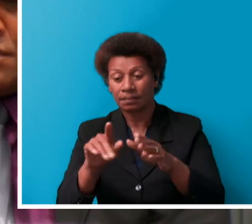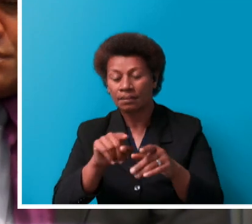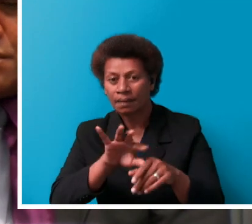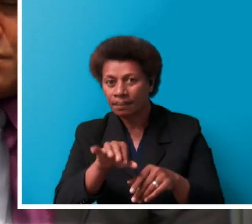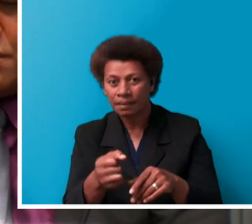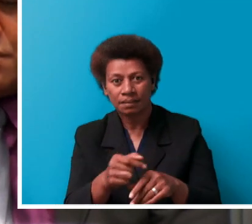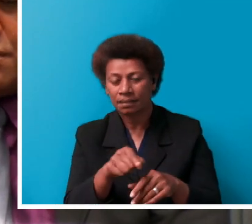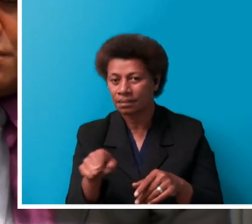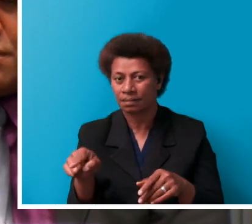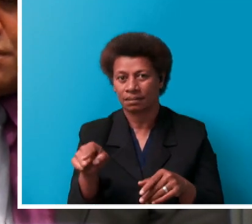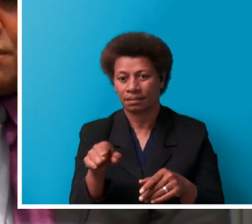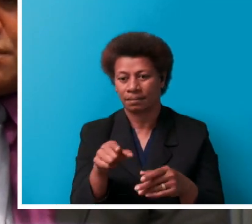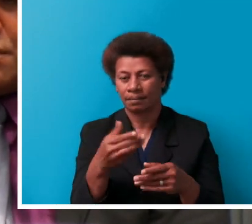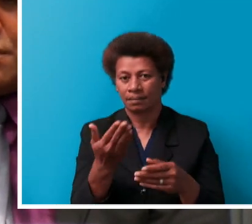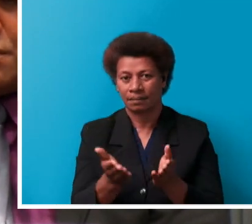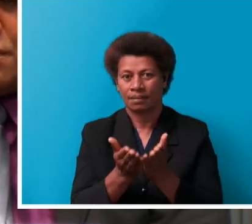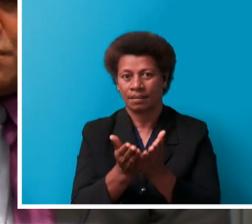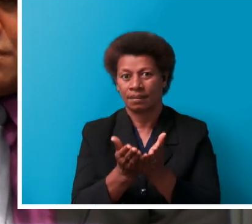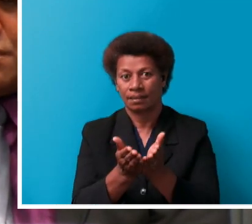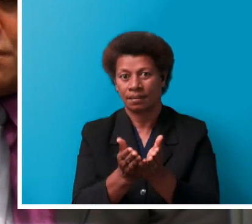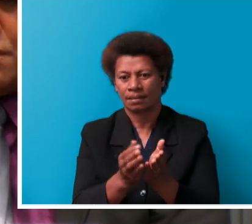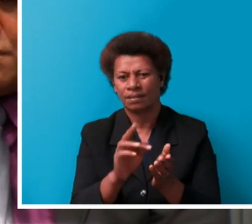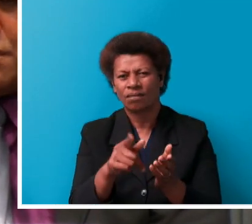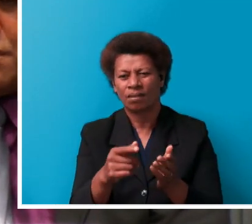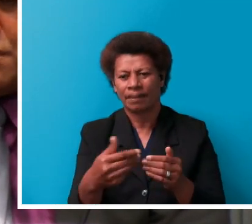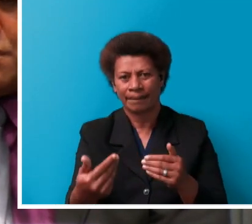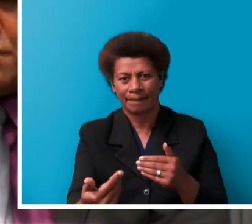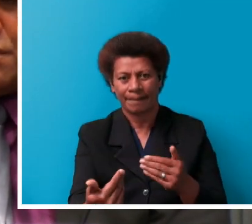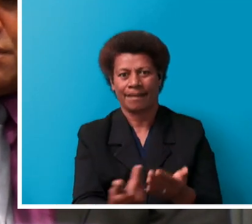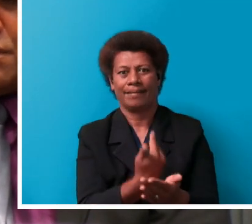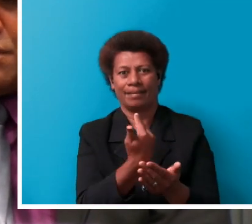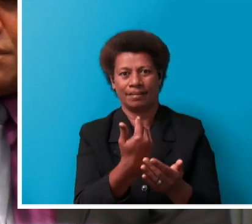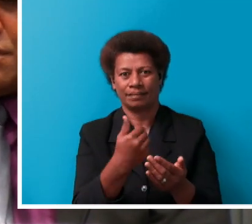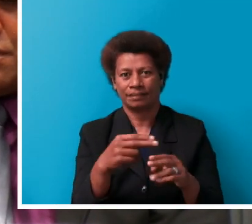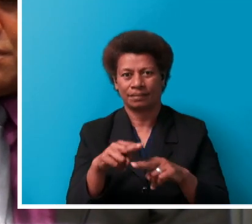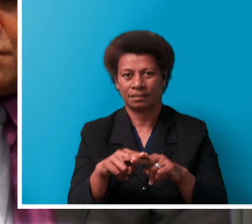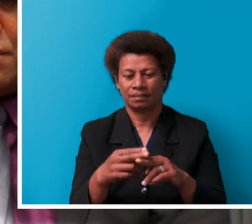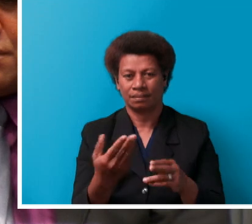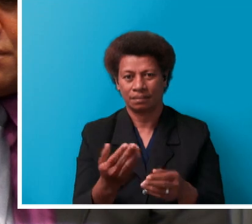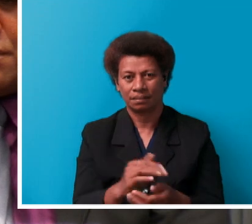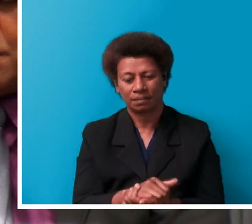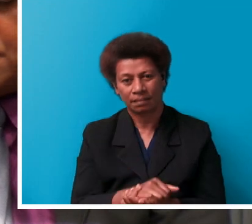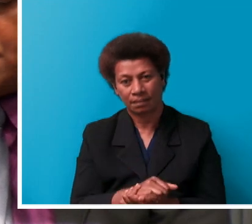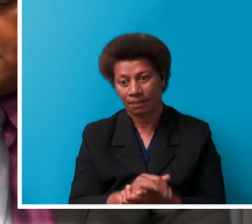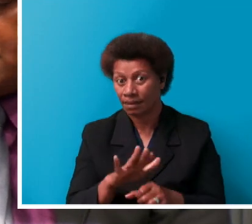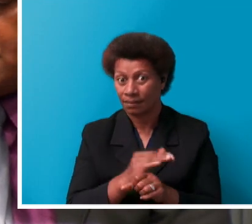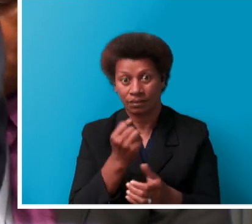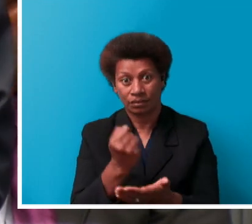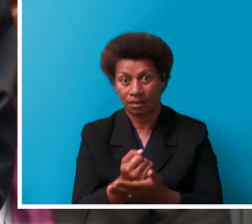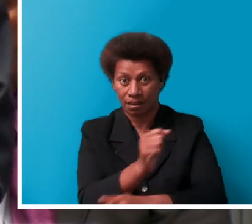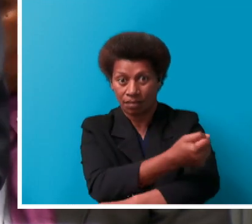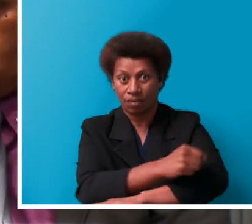substandard foreign vehicles from entering our waters. Mr. Speaker, sir, ensuring that our maritime sector remains